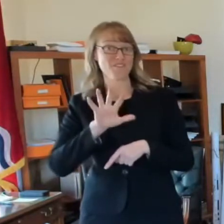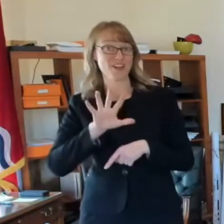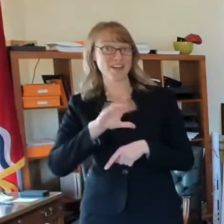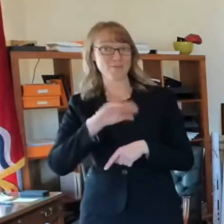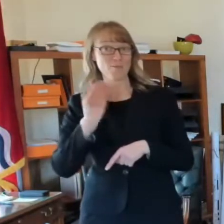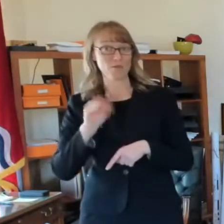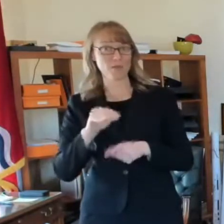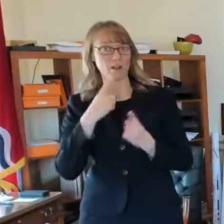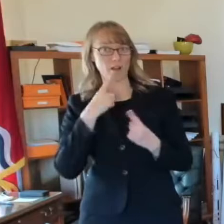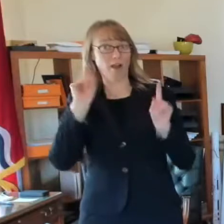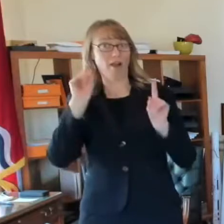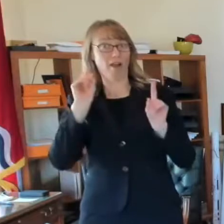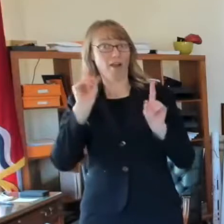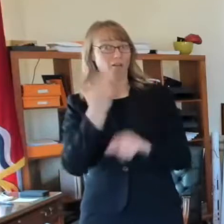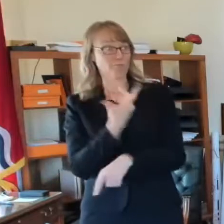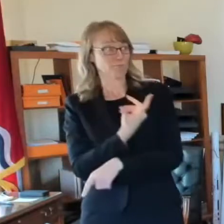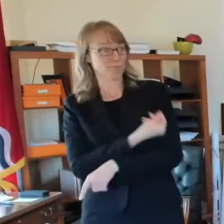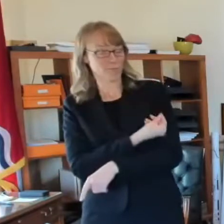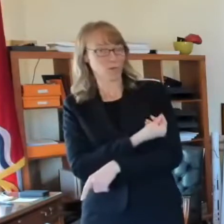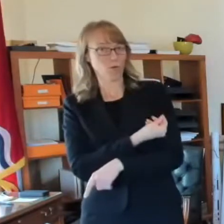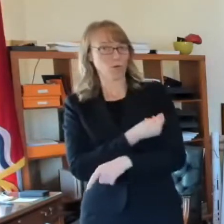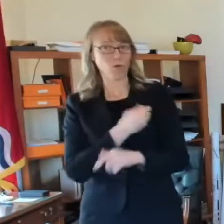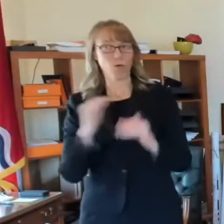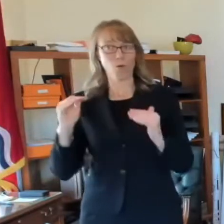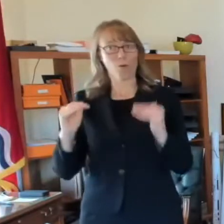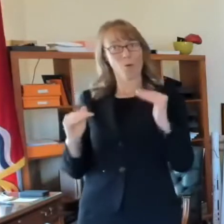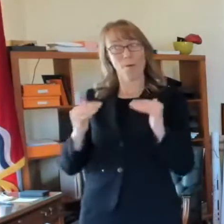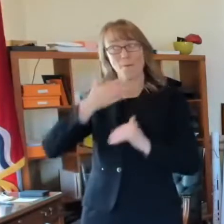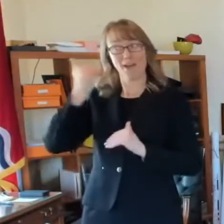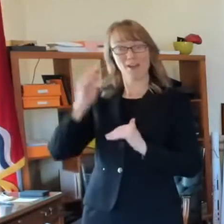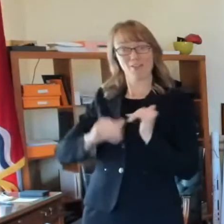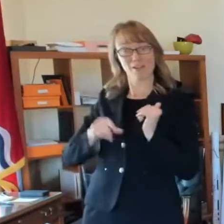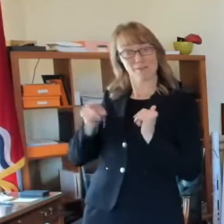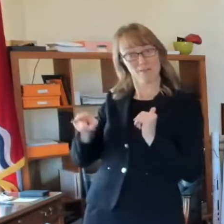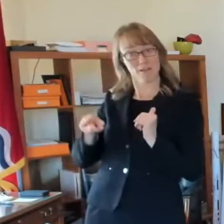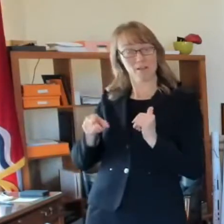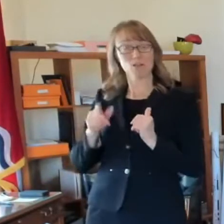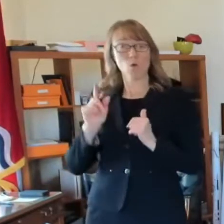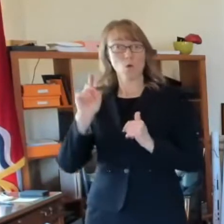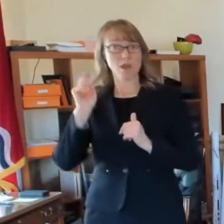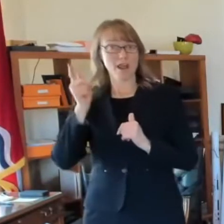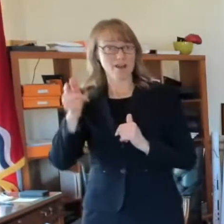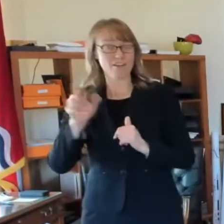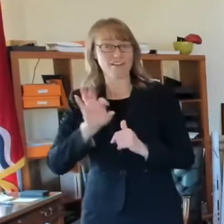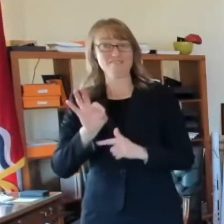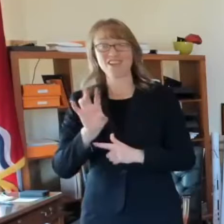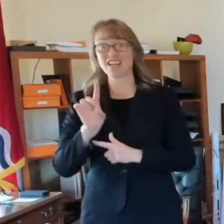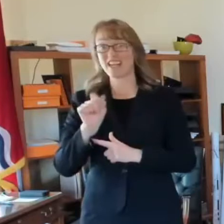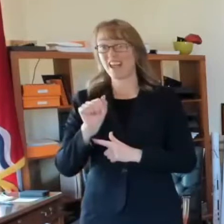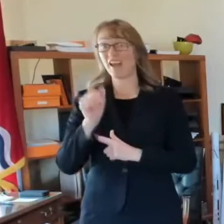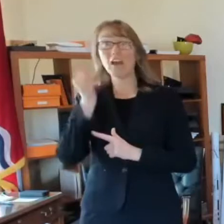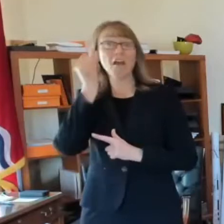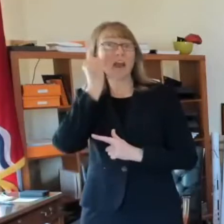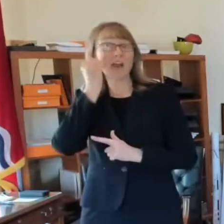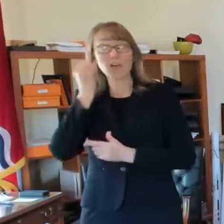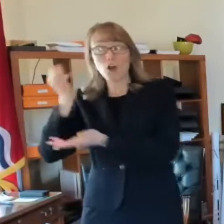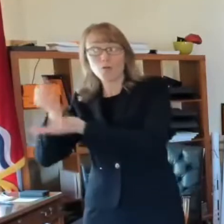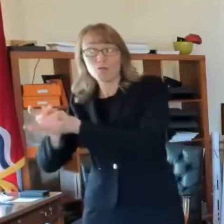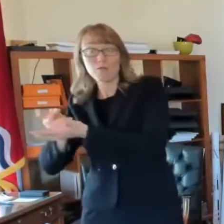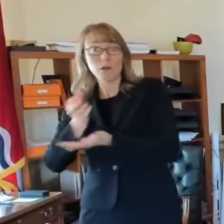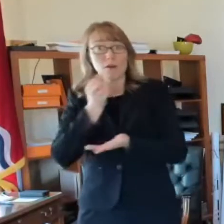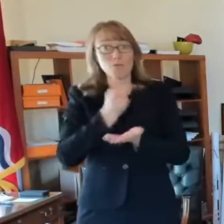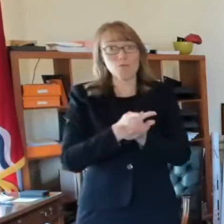the FDA, or when the FDA approves either one or both of these, then we're looking forward to